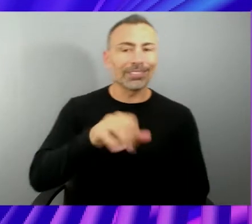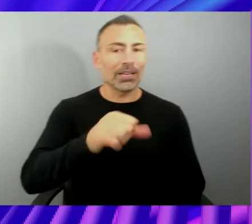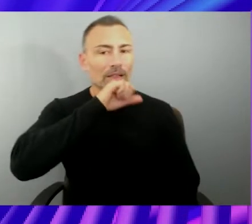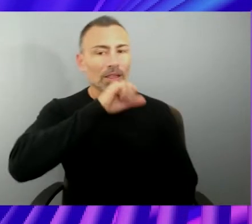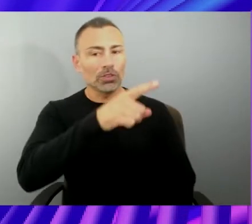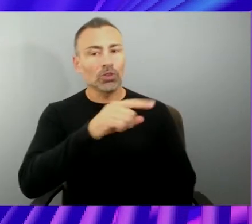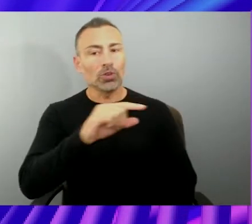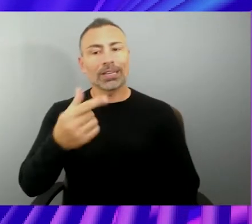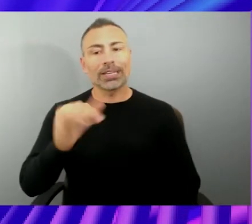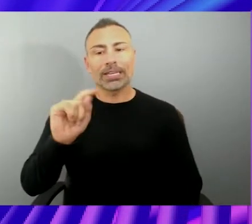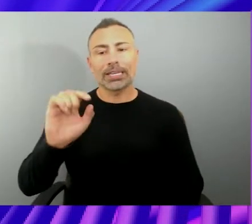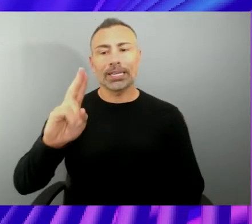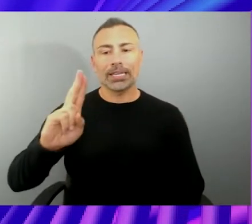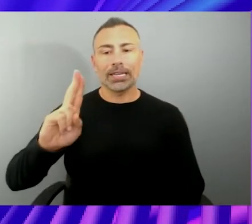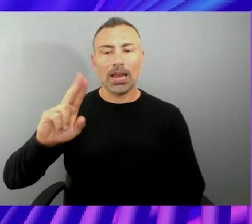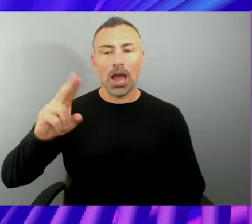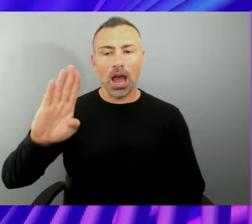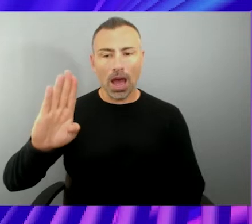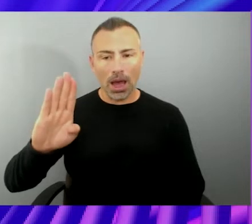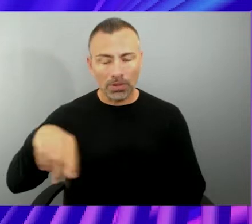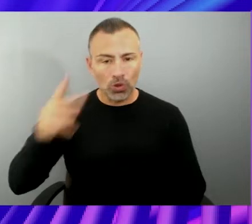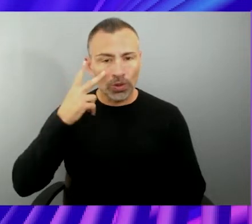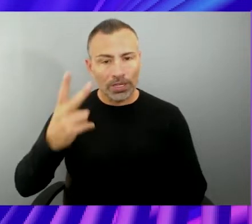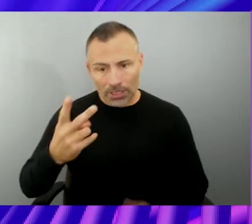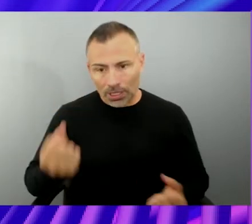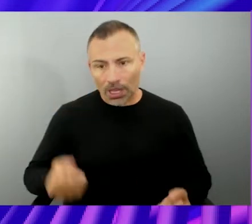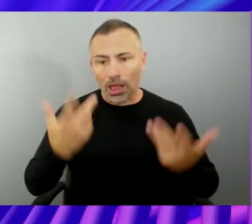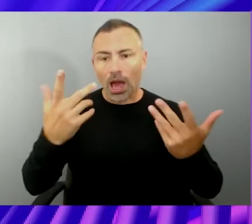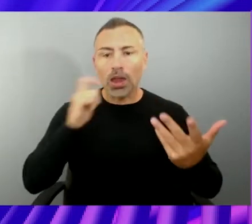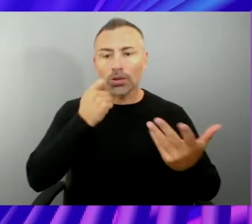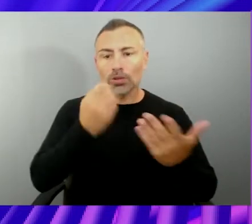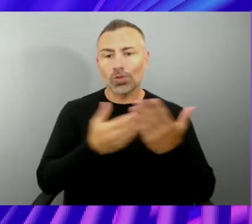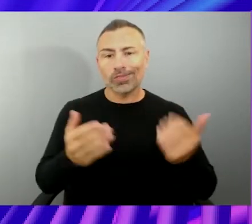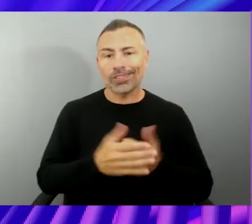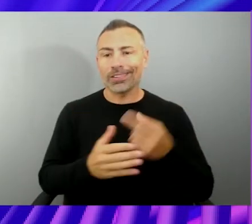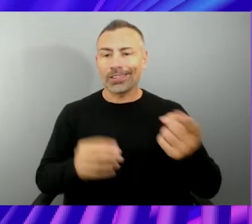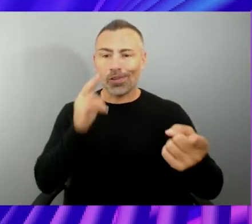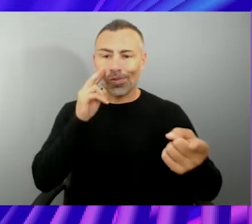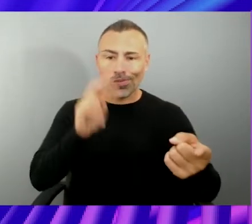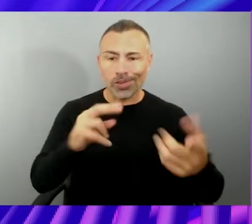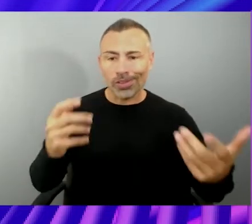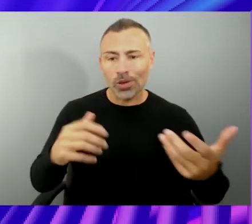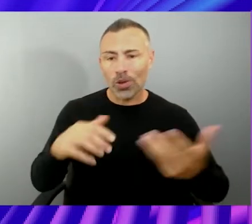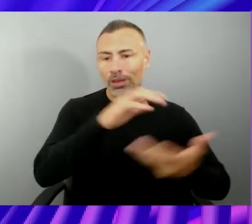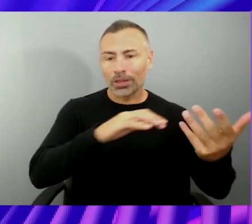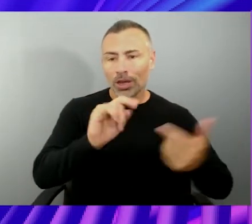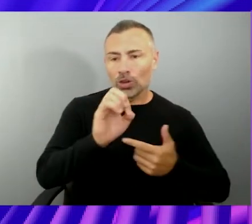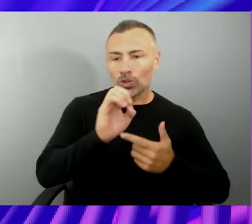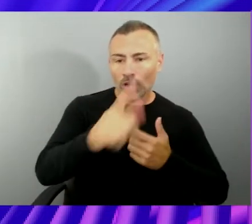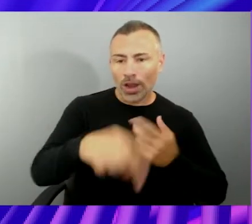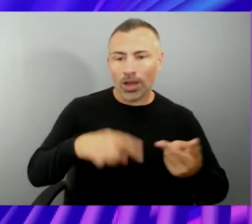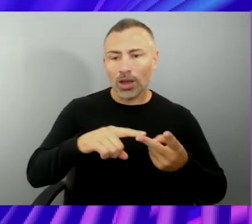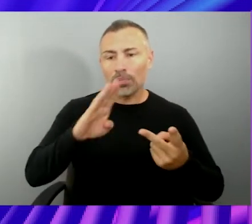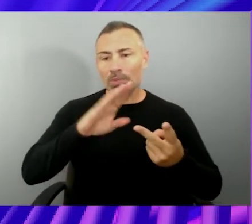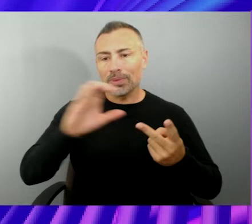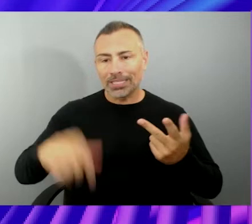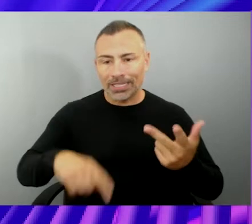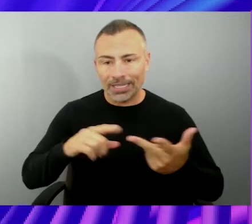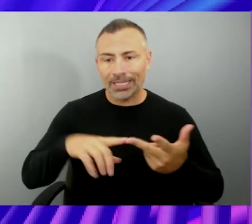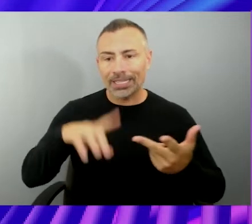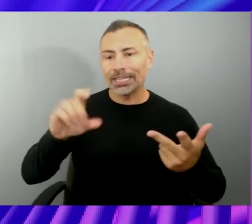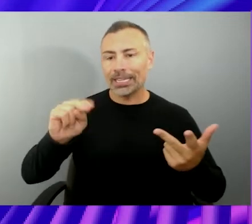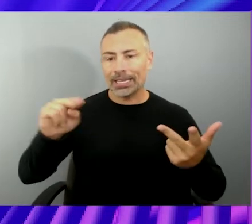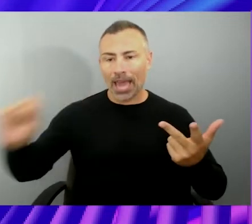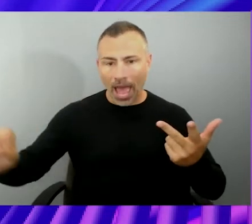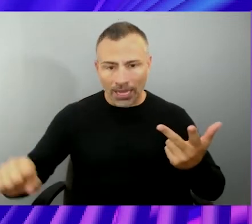things. You're going to see that it's going to look at CloudTrail, it's going to look at VPC, it's going to look at DNS. Again, this is try to